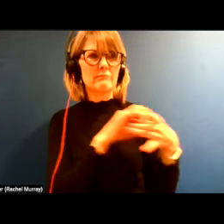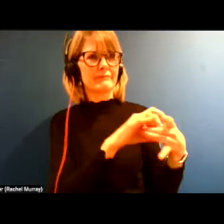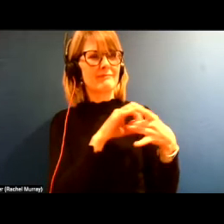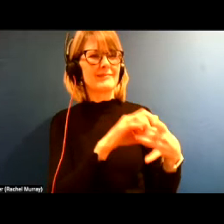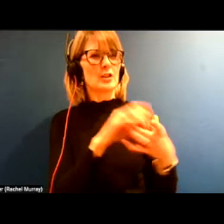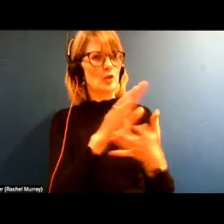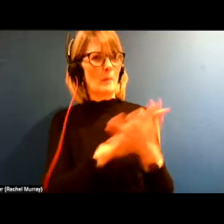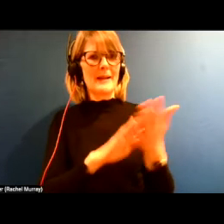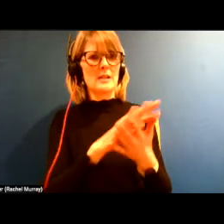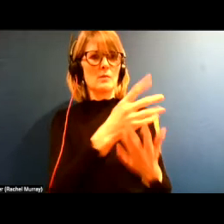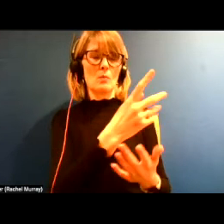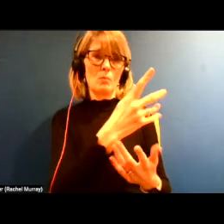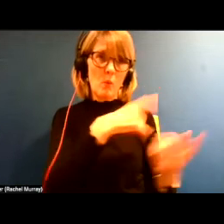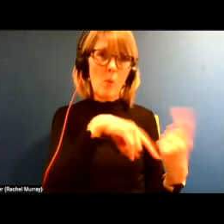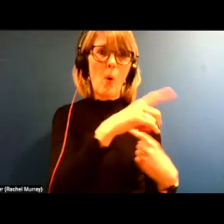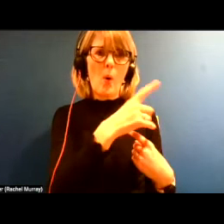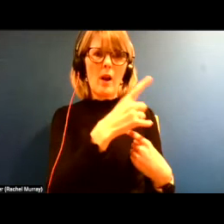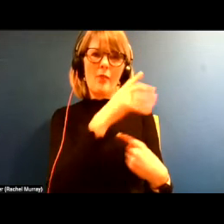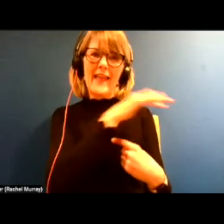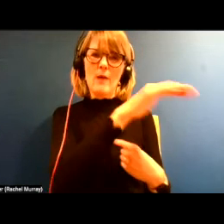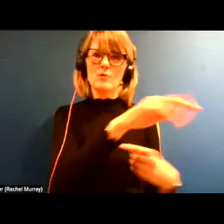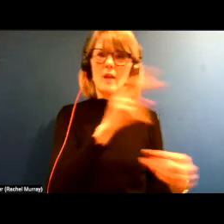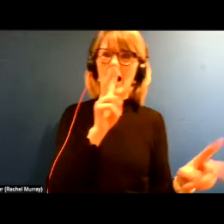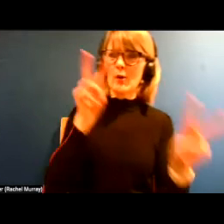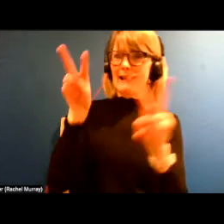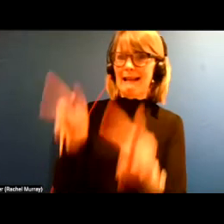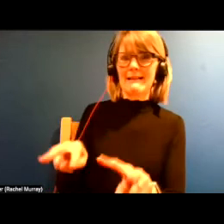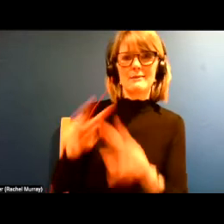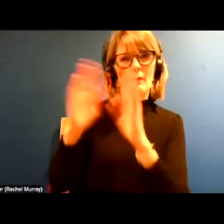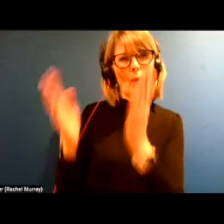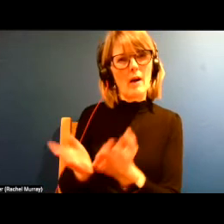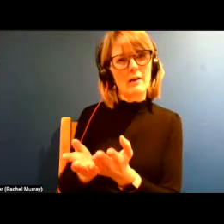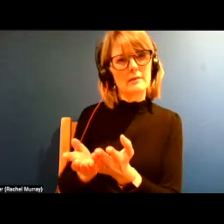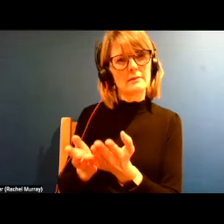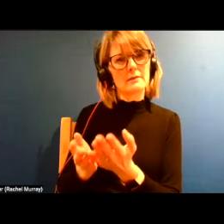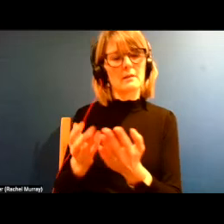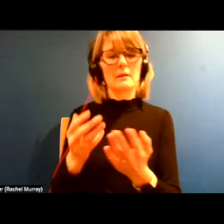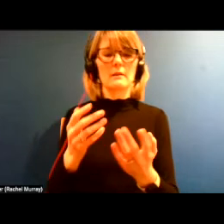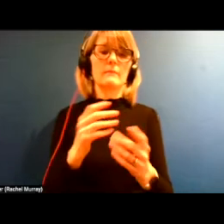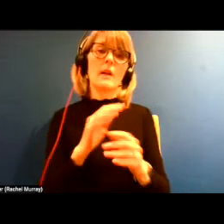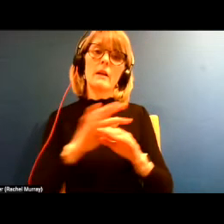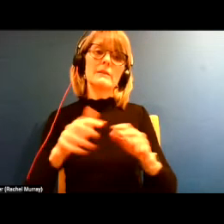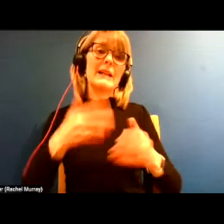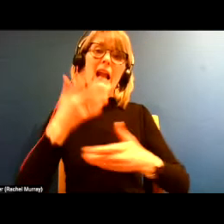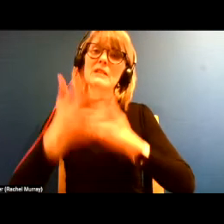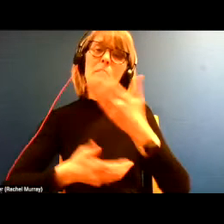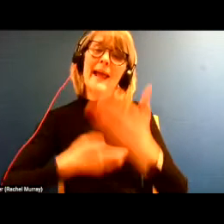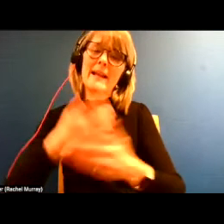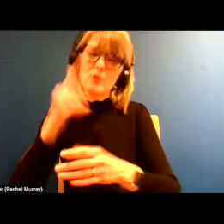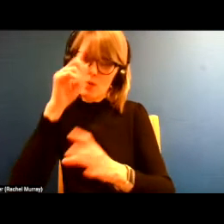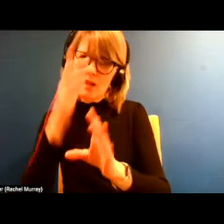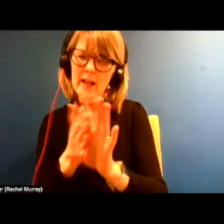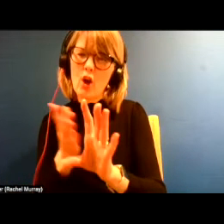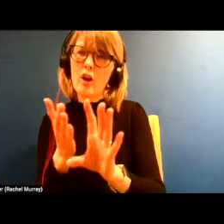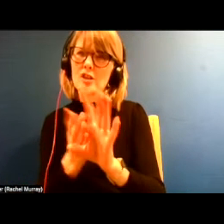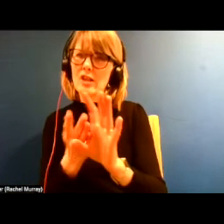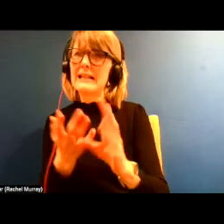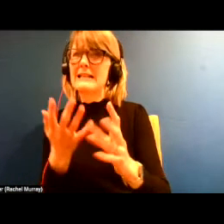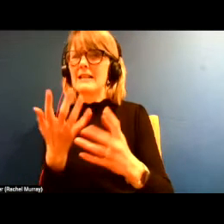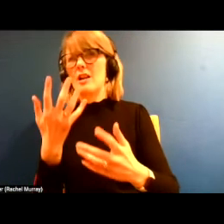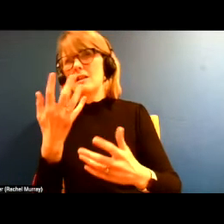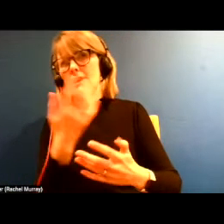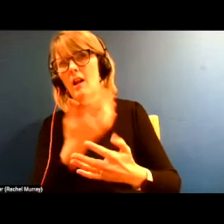discordant to the rest of the world. But what I did not explain to the psychologist, and what took a number of months and years to begin to